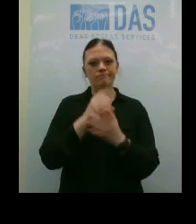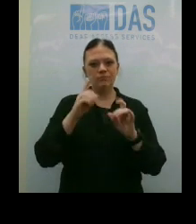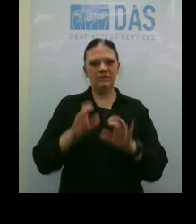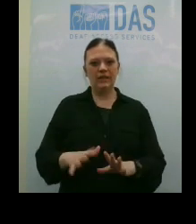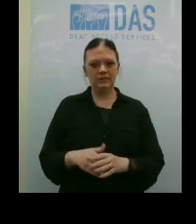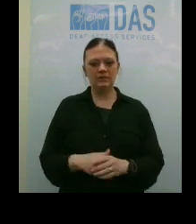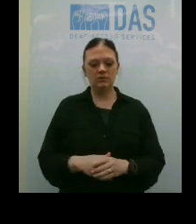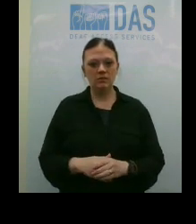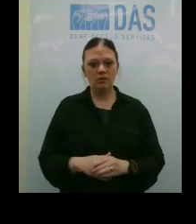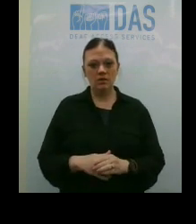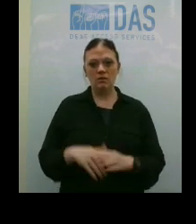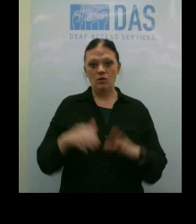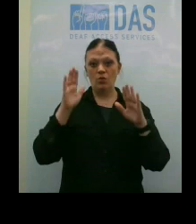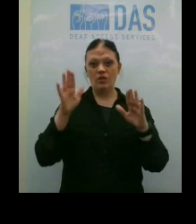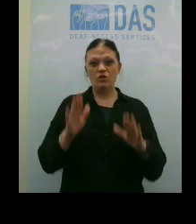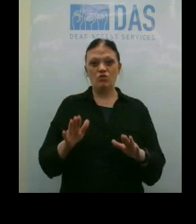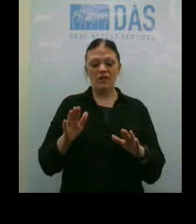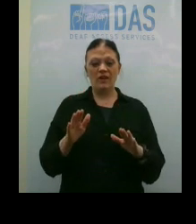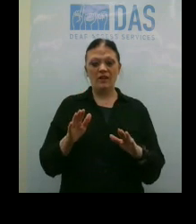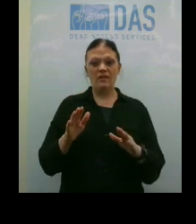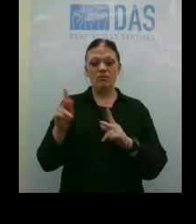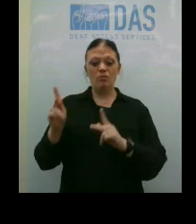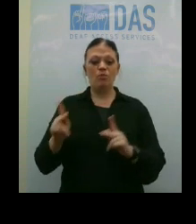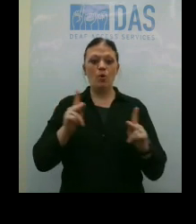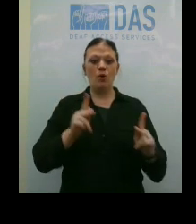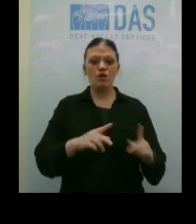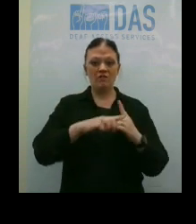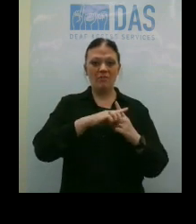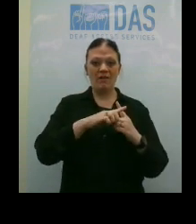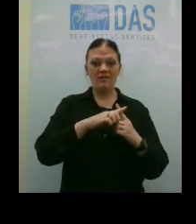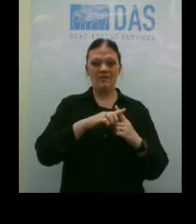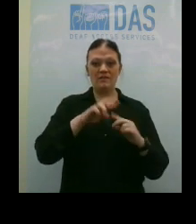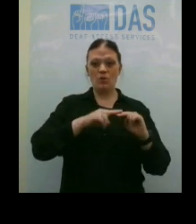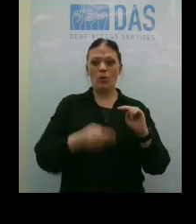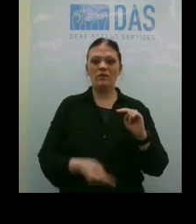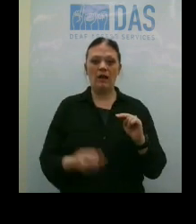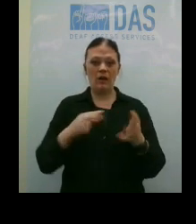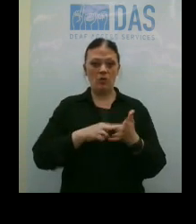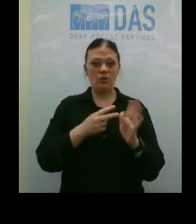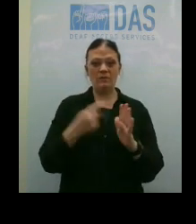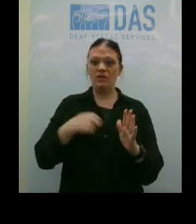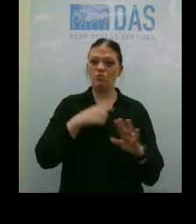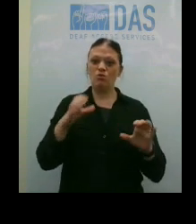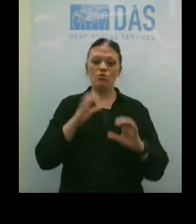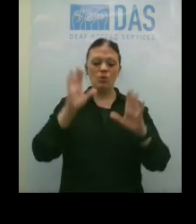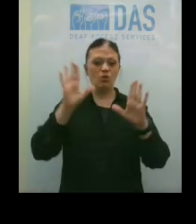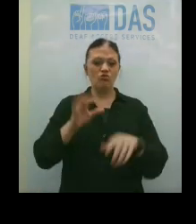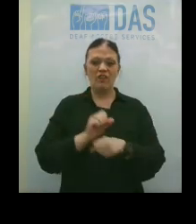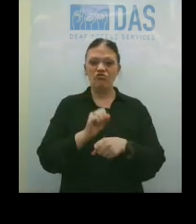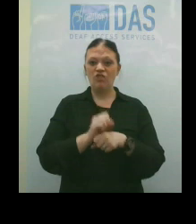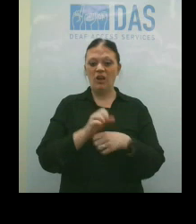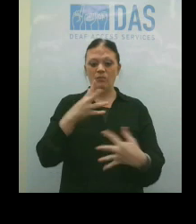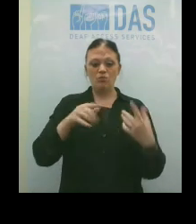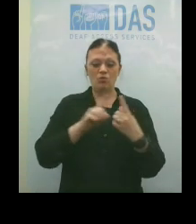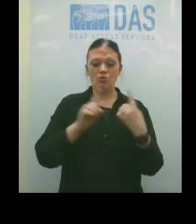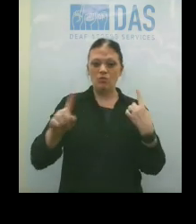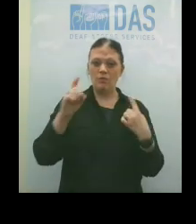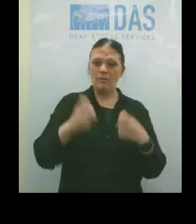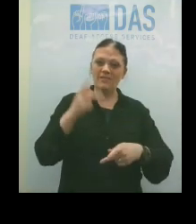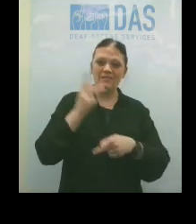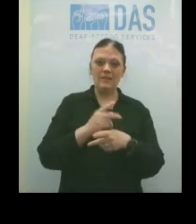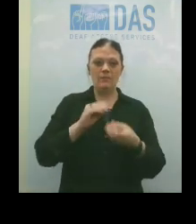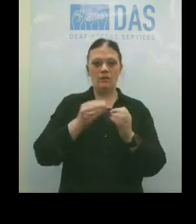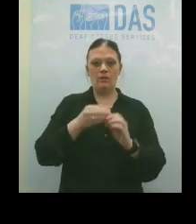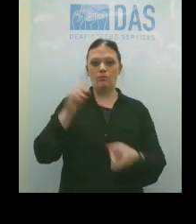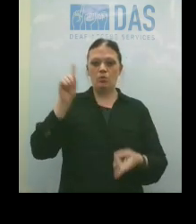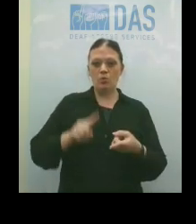test. And it's great that the proportion of positive tests are going down. That means that we're doing a great job on social distancing, and we have to keep those numbers